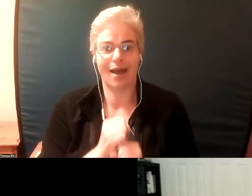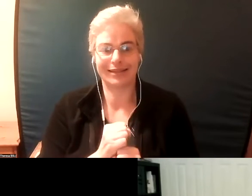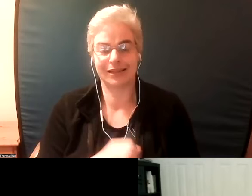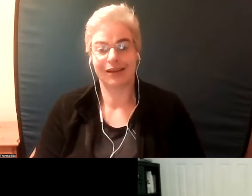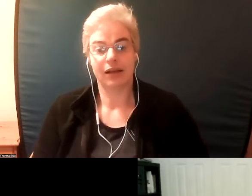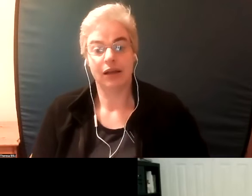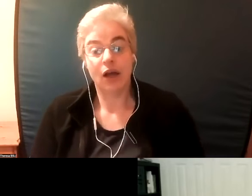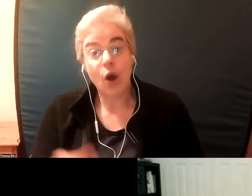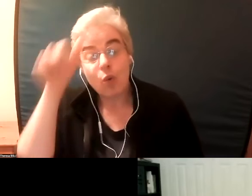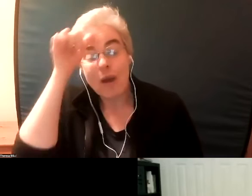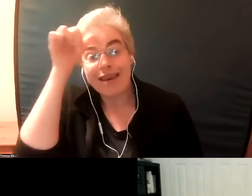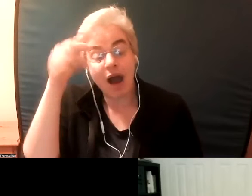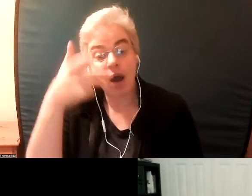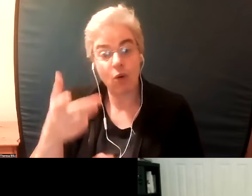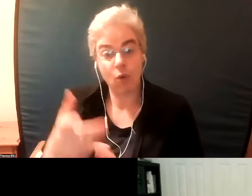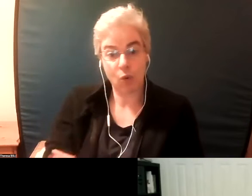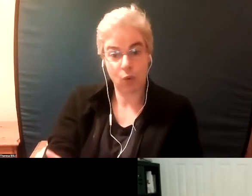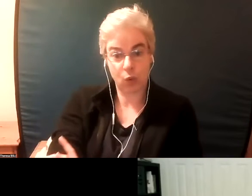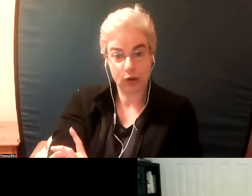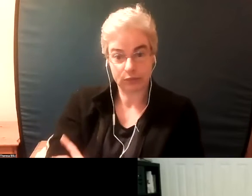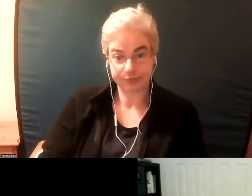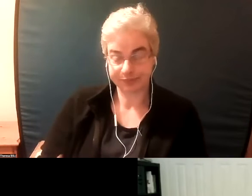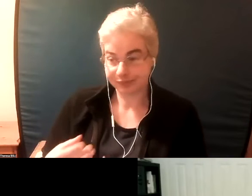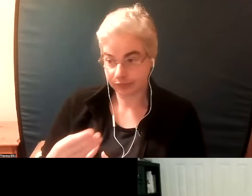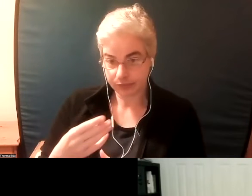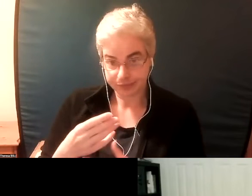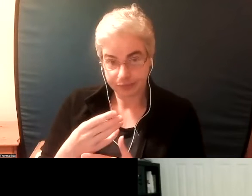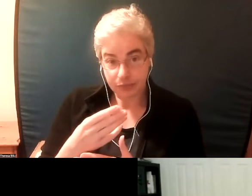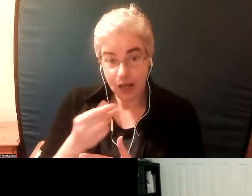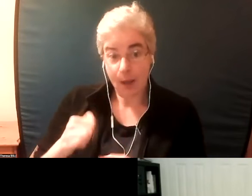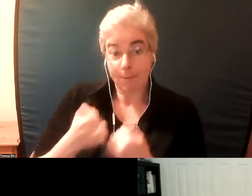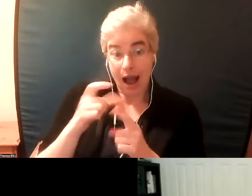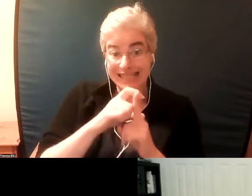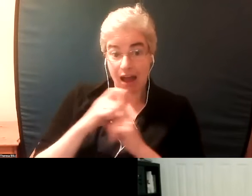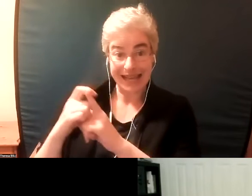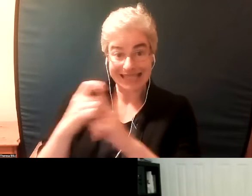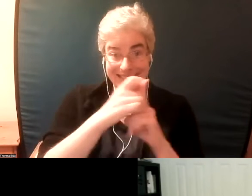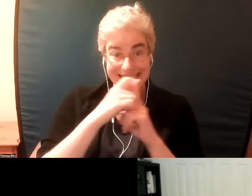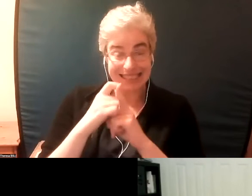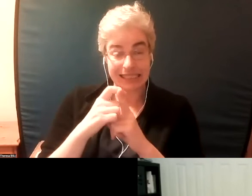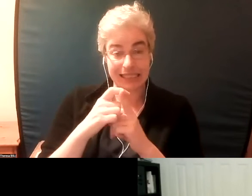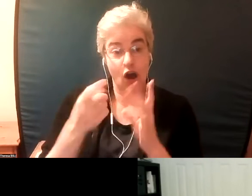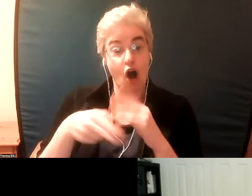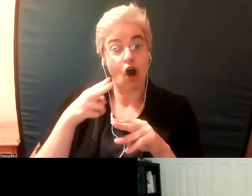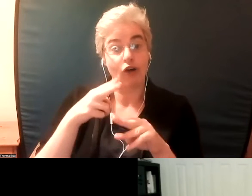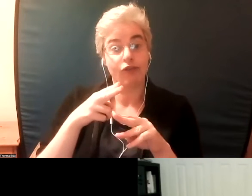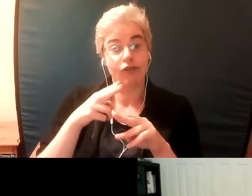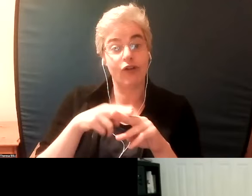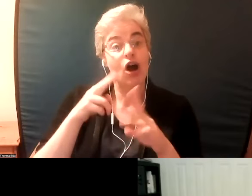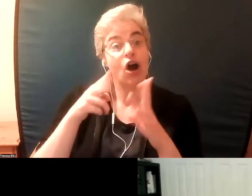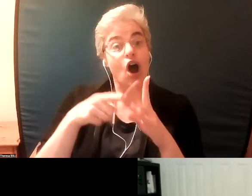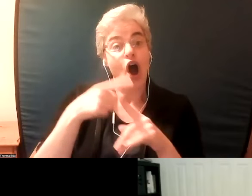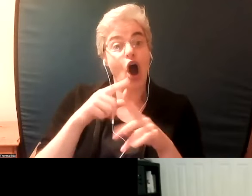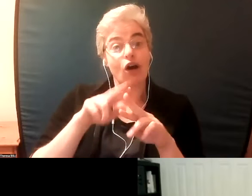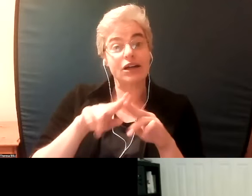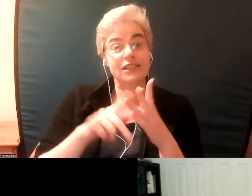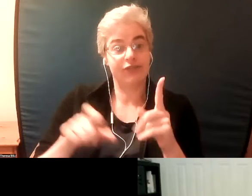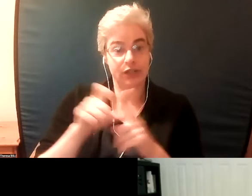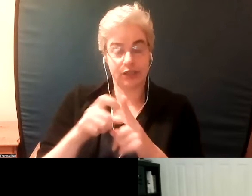We know, I do know that none of the leadership of my diocese, the Diocese of Oxford, openly speaks about